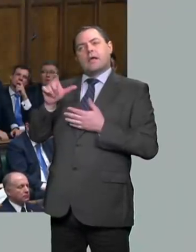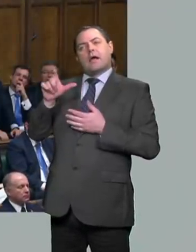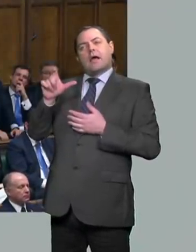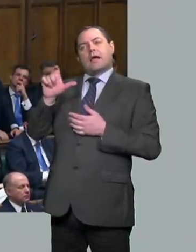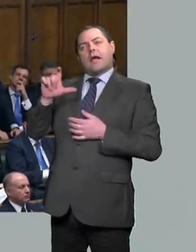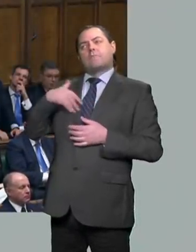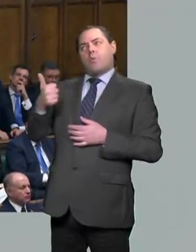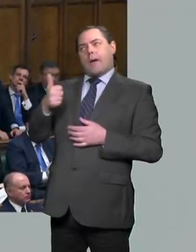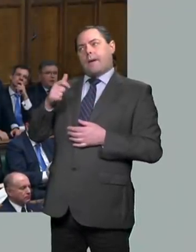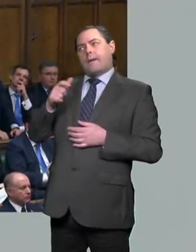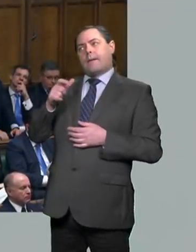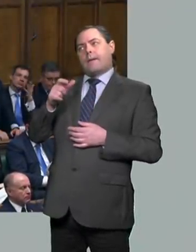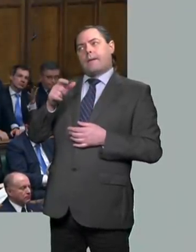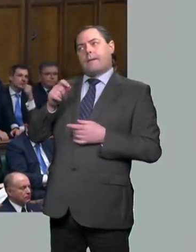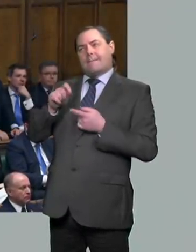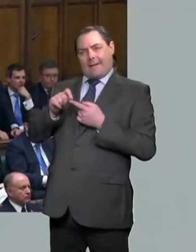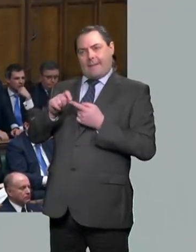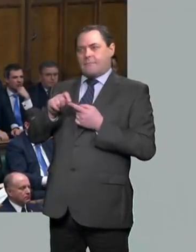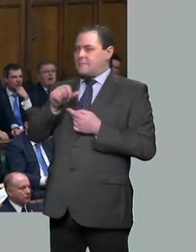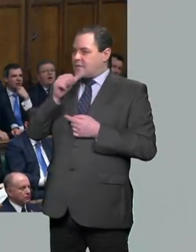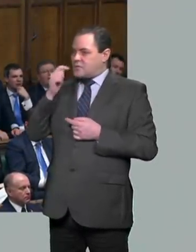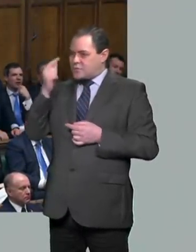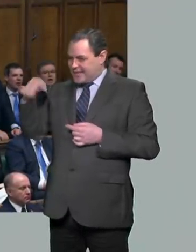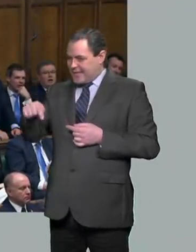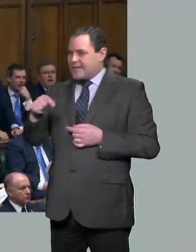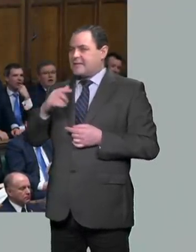Peckham and say how good it is to see her back in her